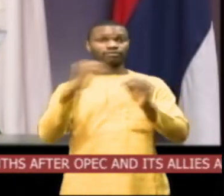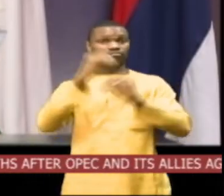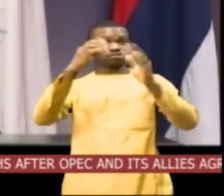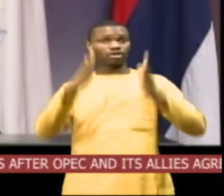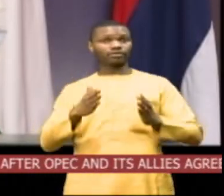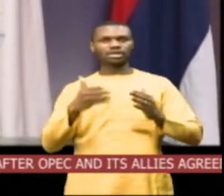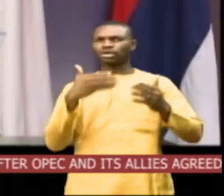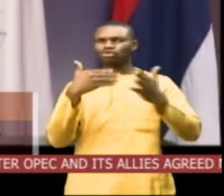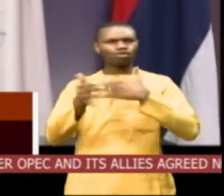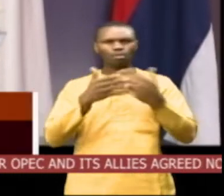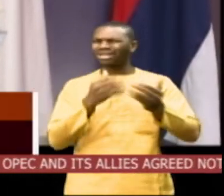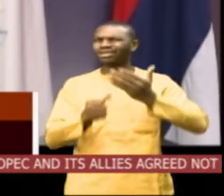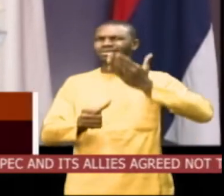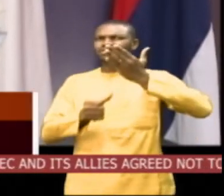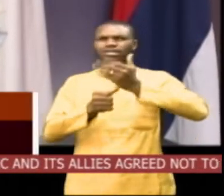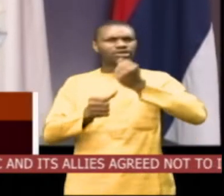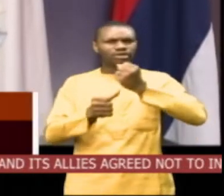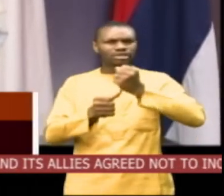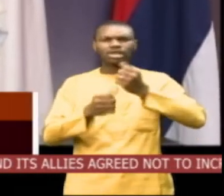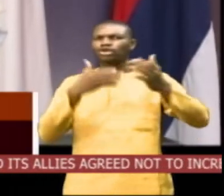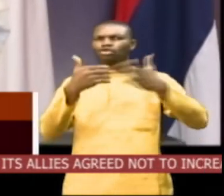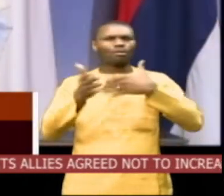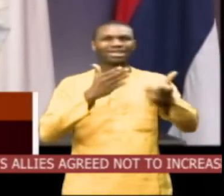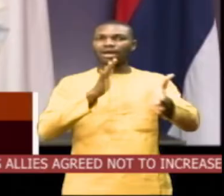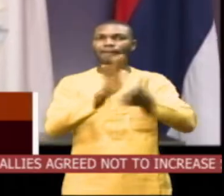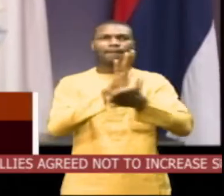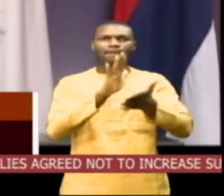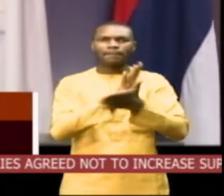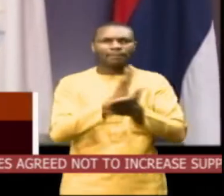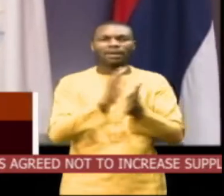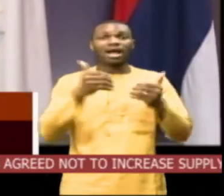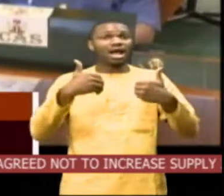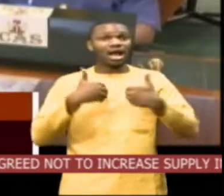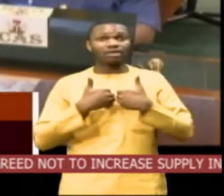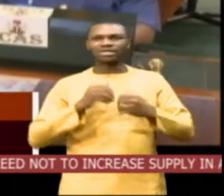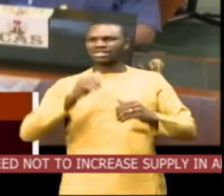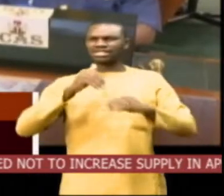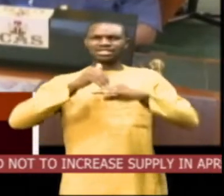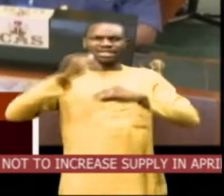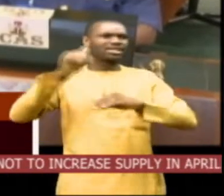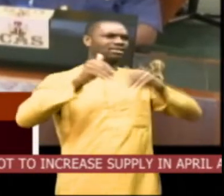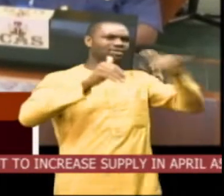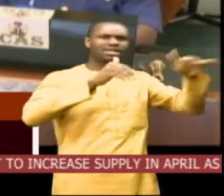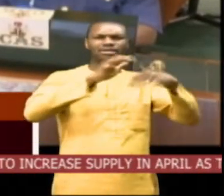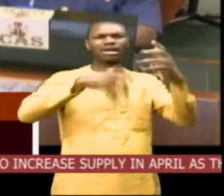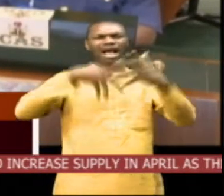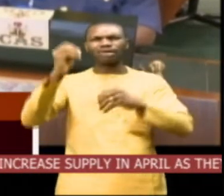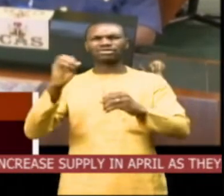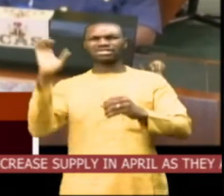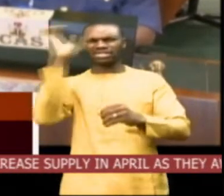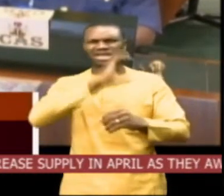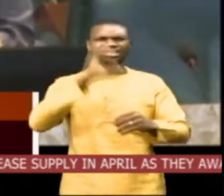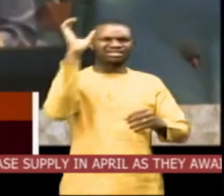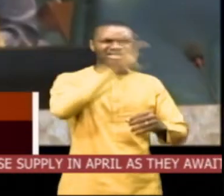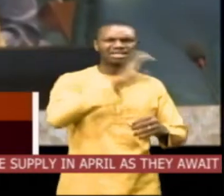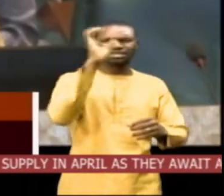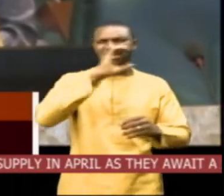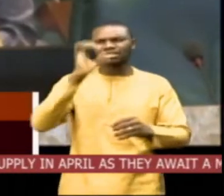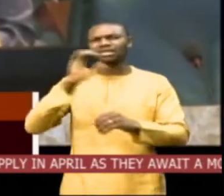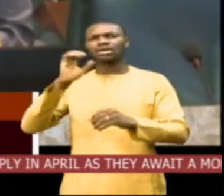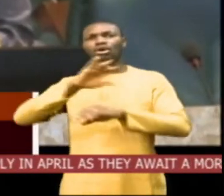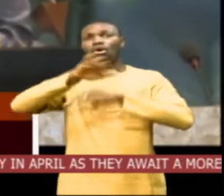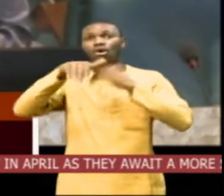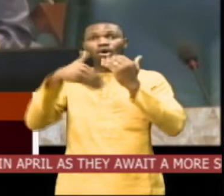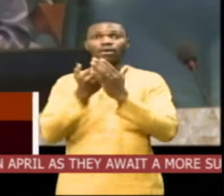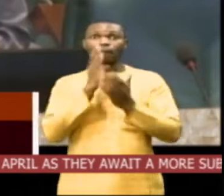irrespective of seniority and FIFA qualification, and deploy them to go out into the field and